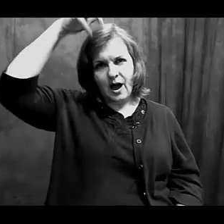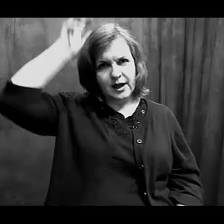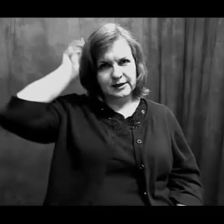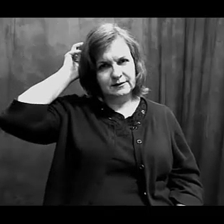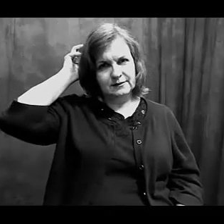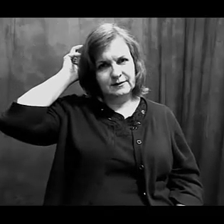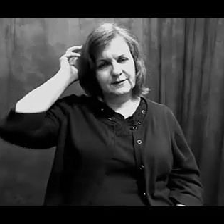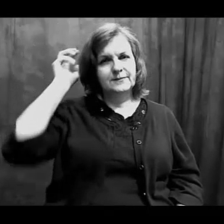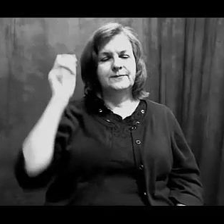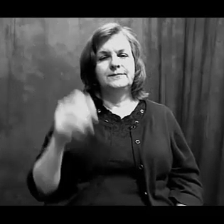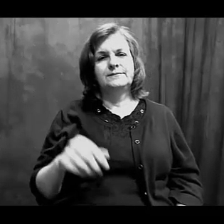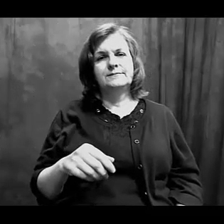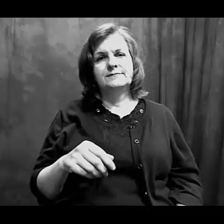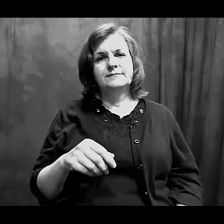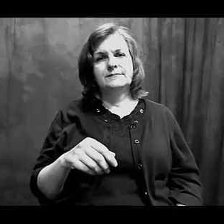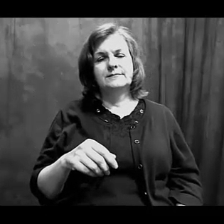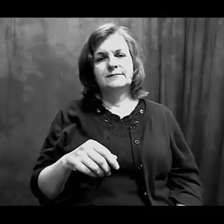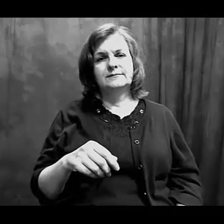the lion